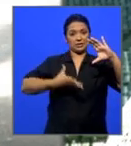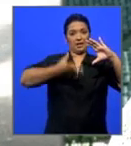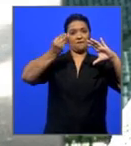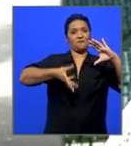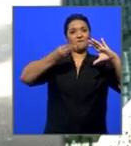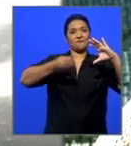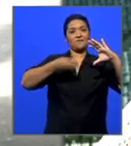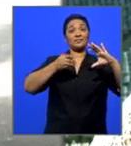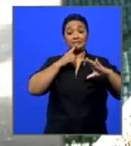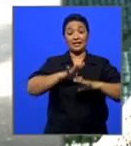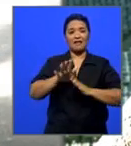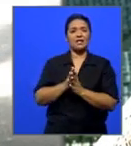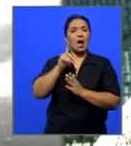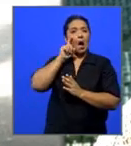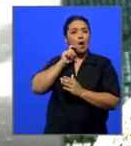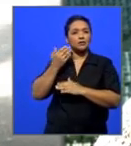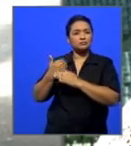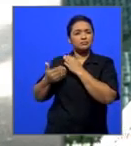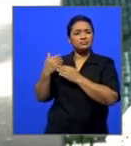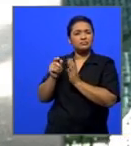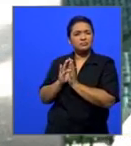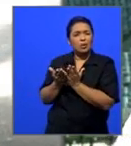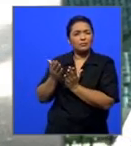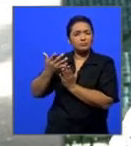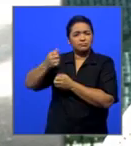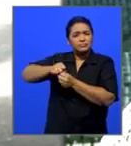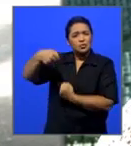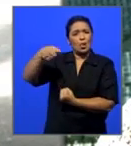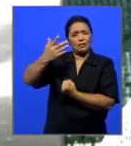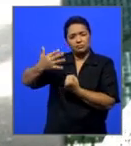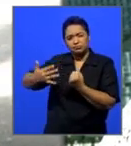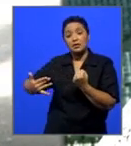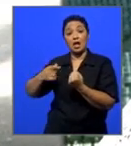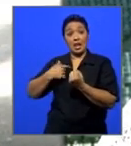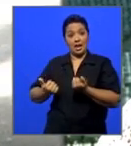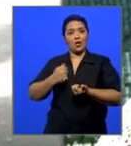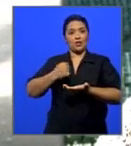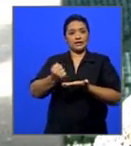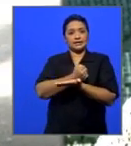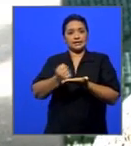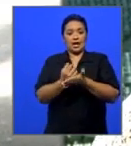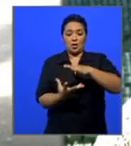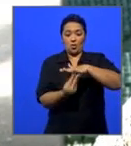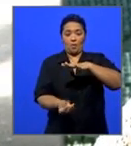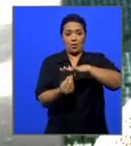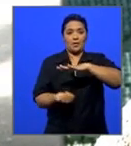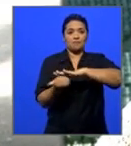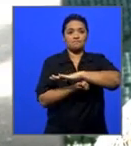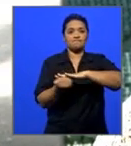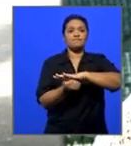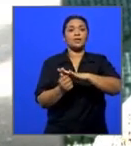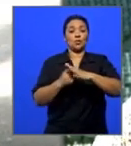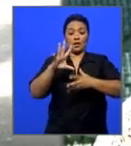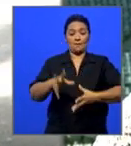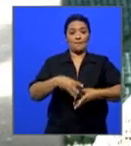doing now, we're taking all old manuscripts. We are ensuring that we now scanning them and preserving them in the system.